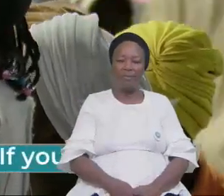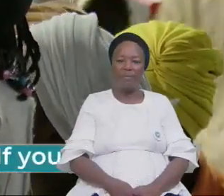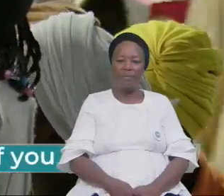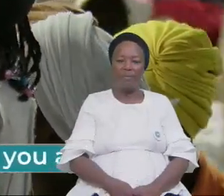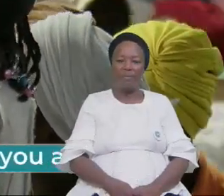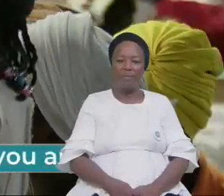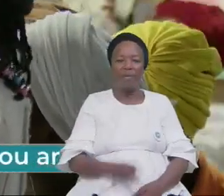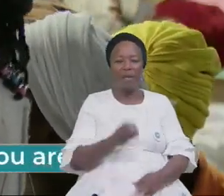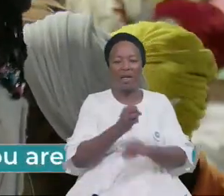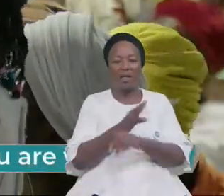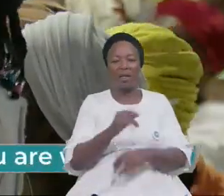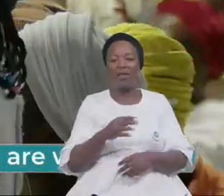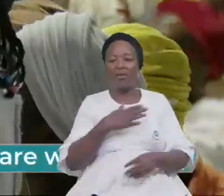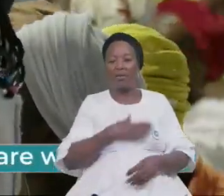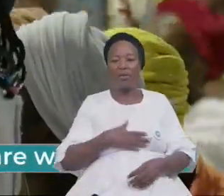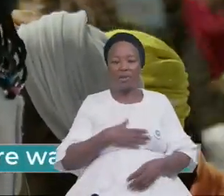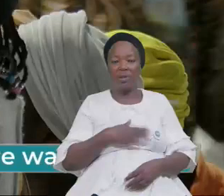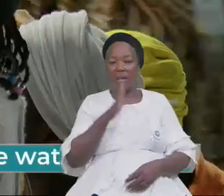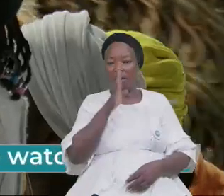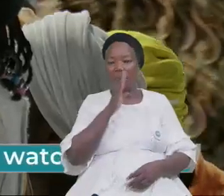Counselors, please, let's move fast.